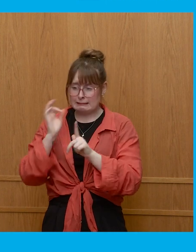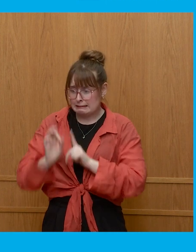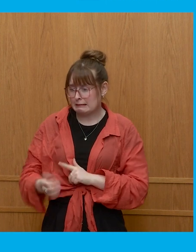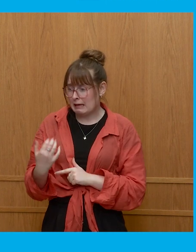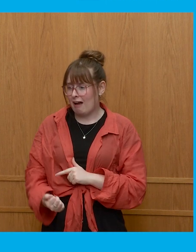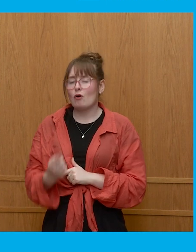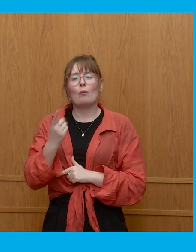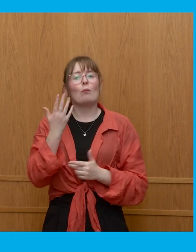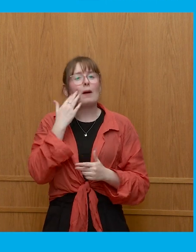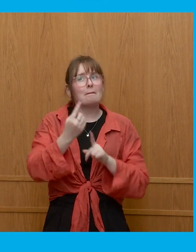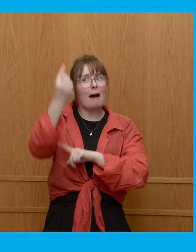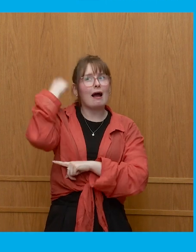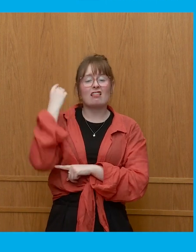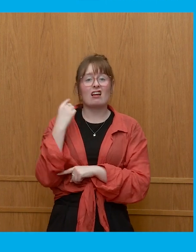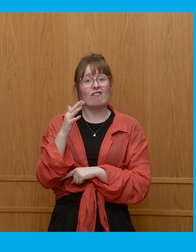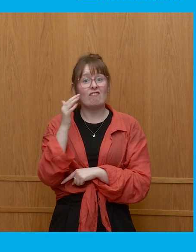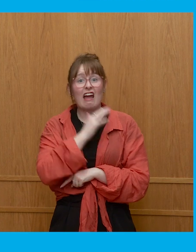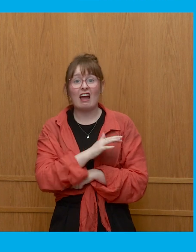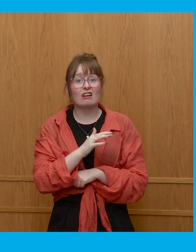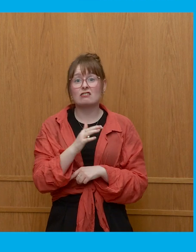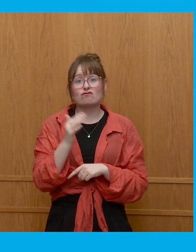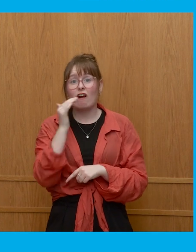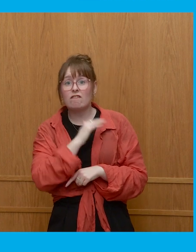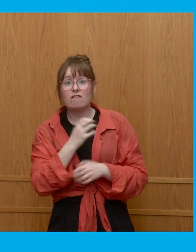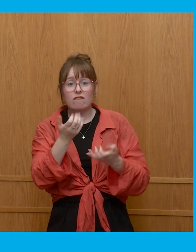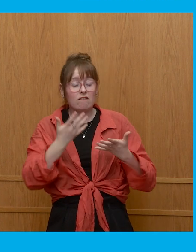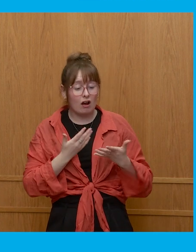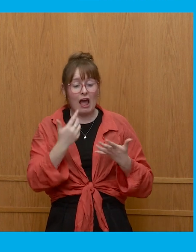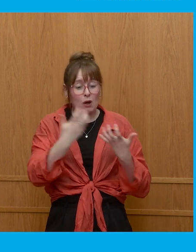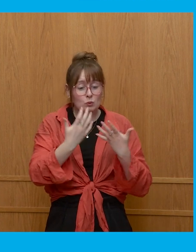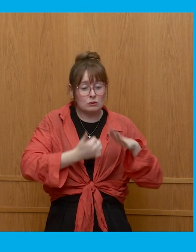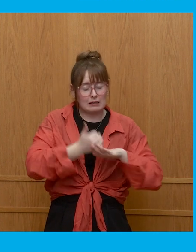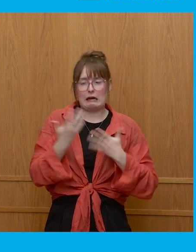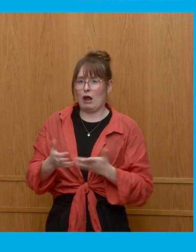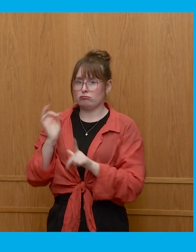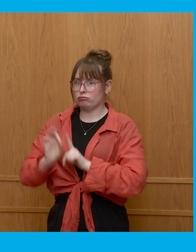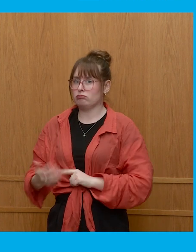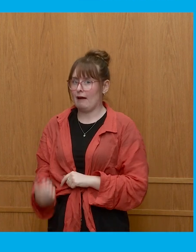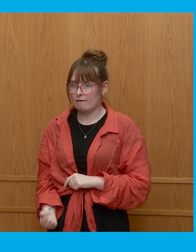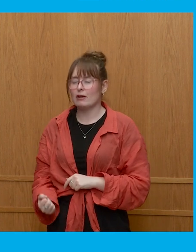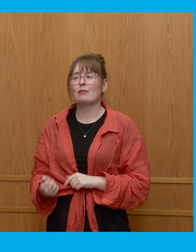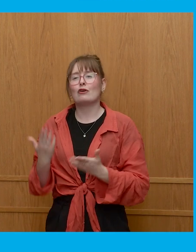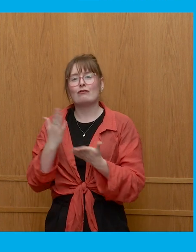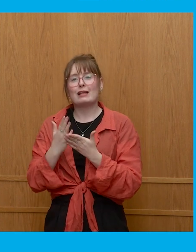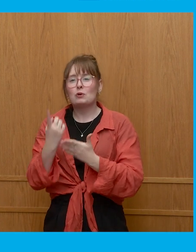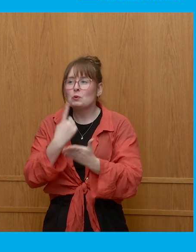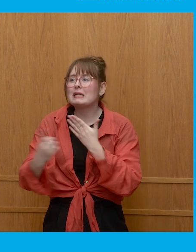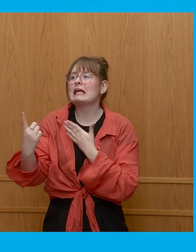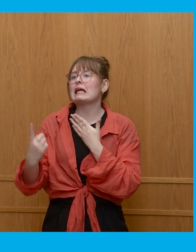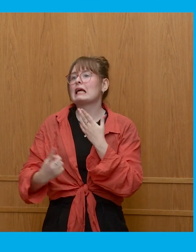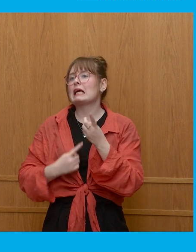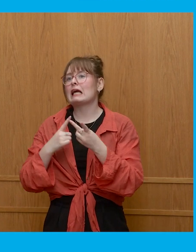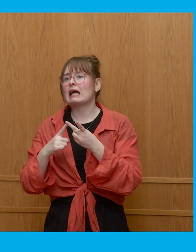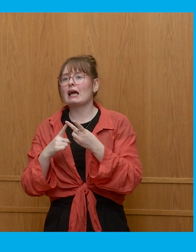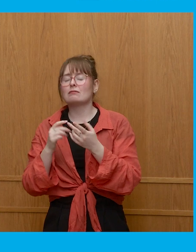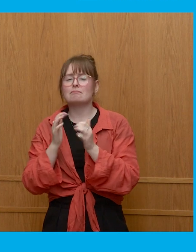know, it's a lovely story of how collaboration can make something unique and meaningful. And